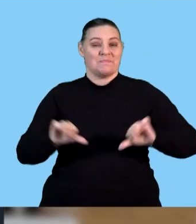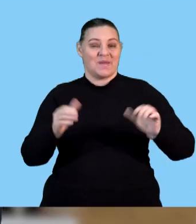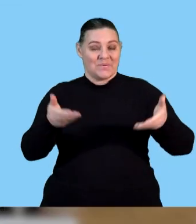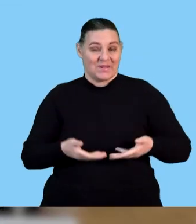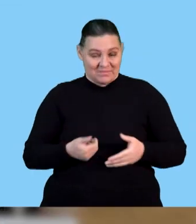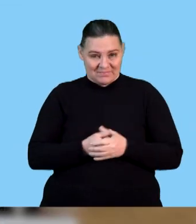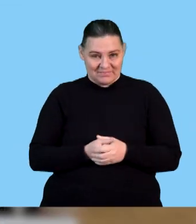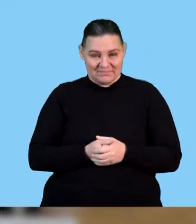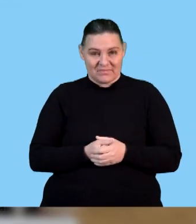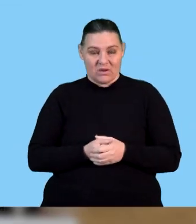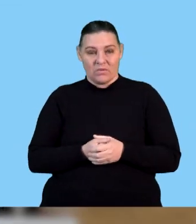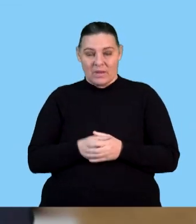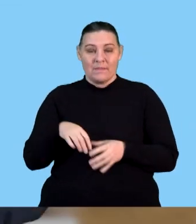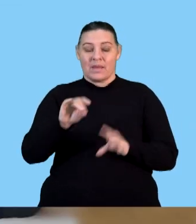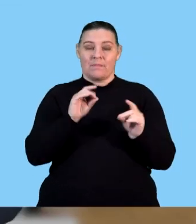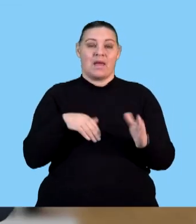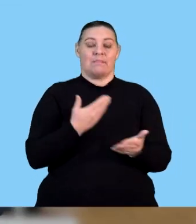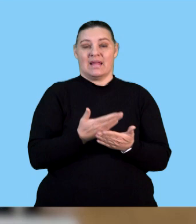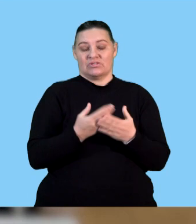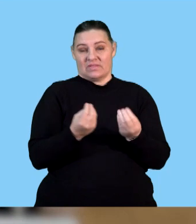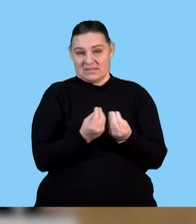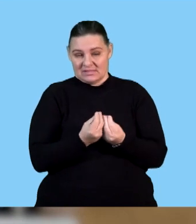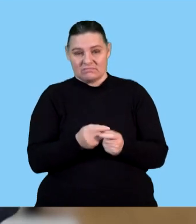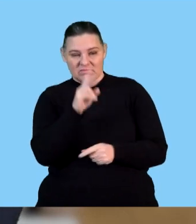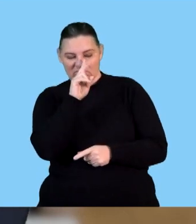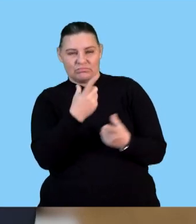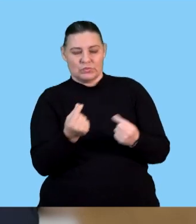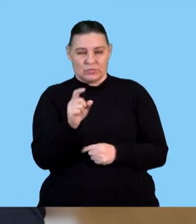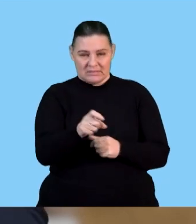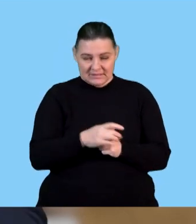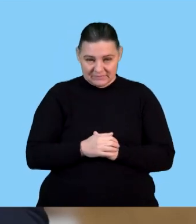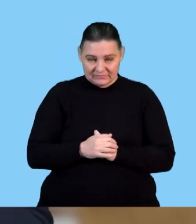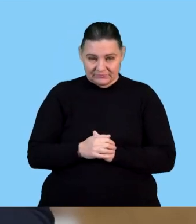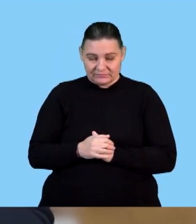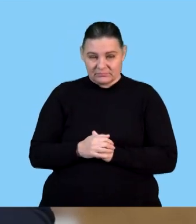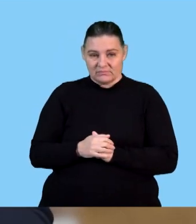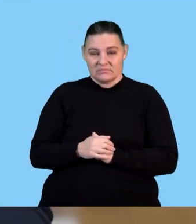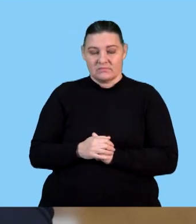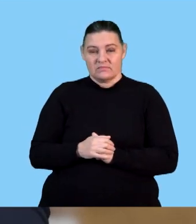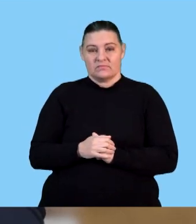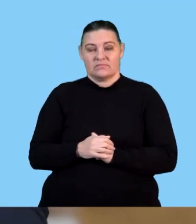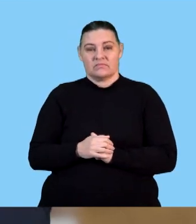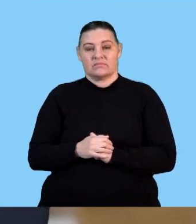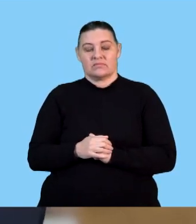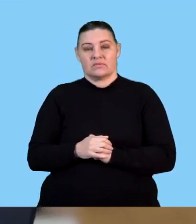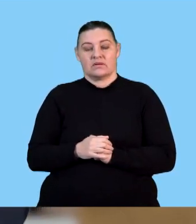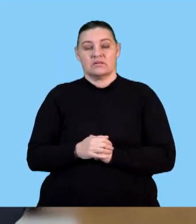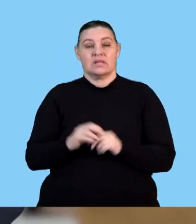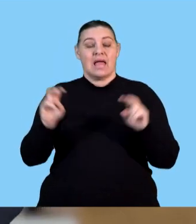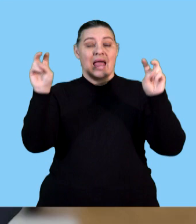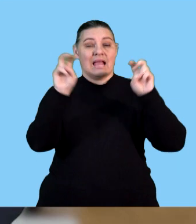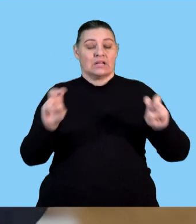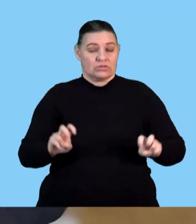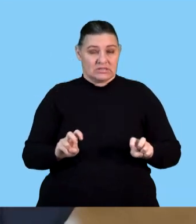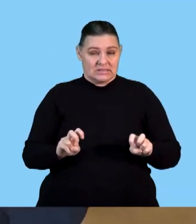Right, welcome back everyone. Let's pick up with the application stuff. Let's see what we've got to do. So, the